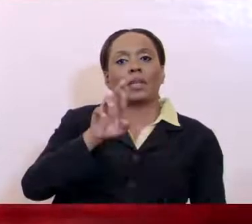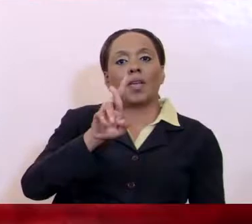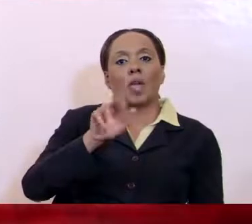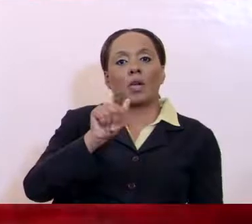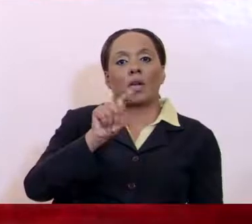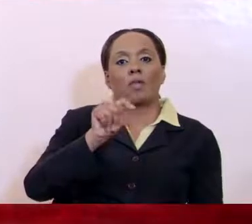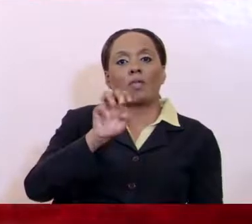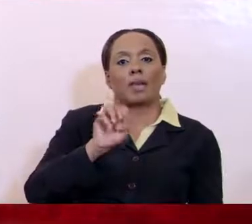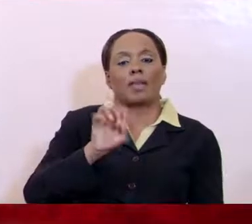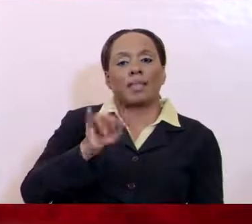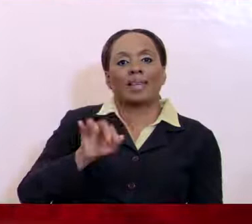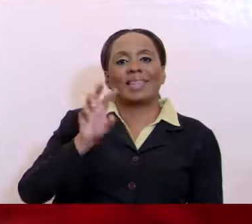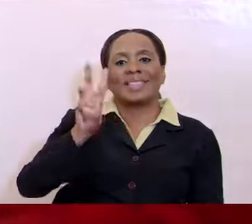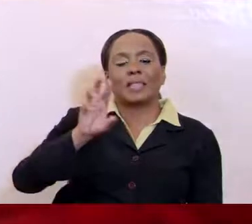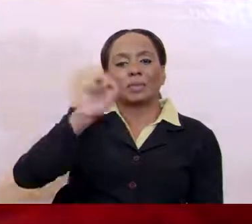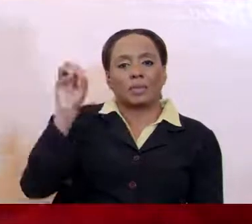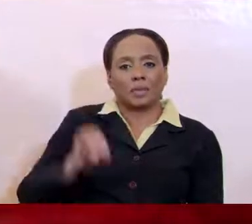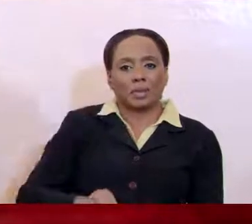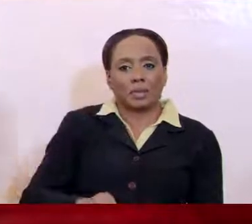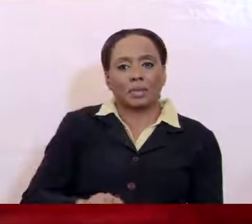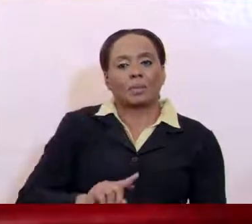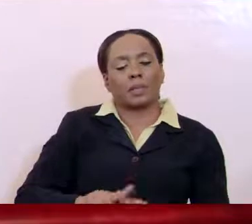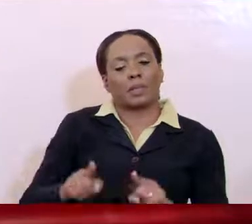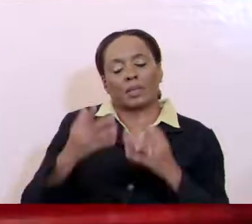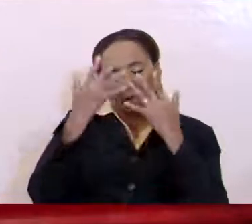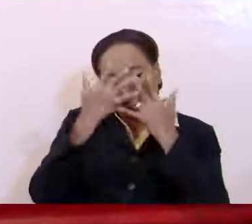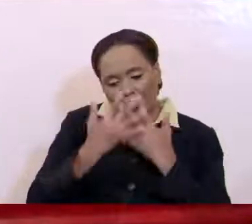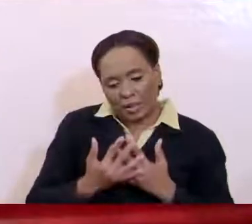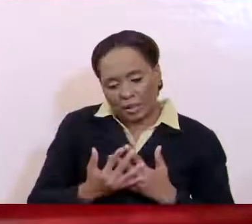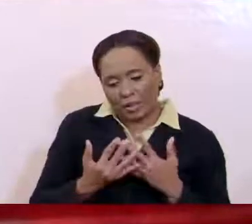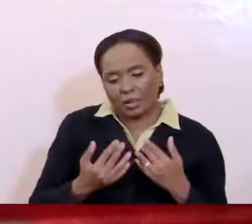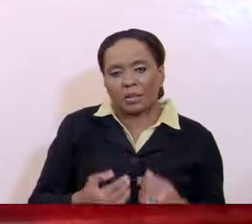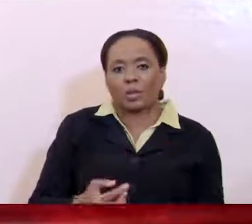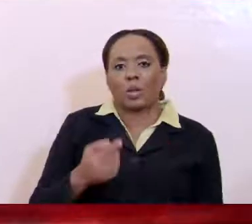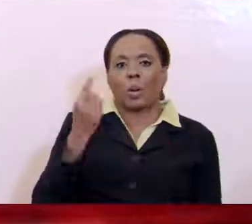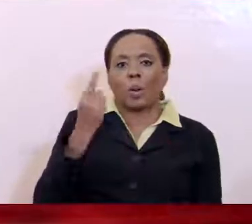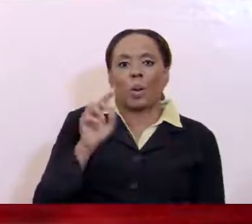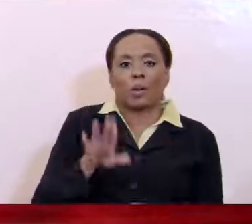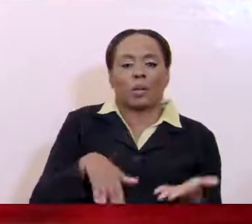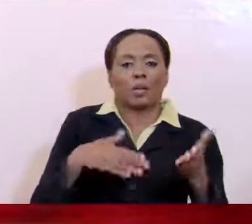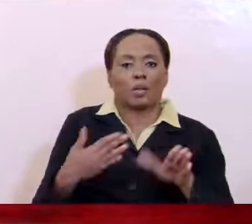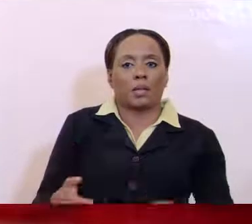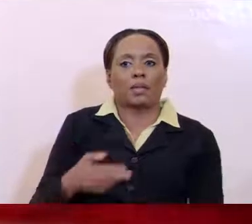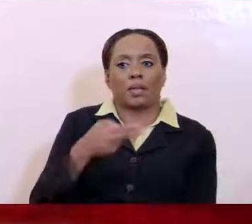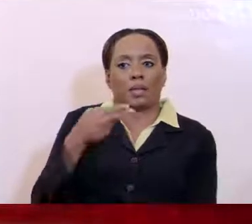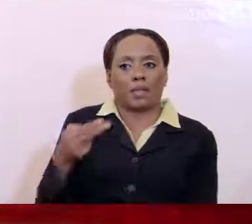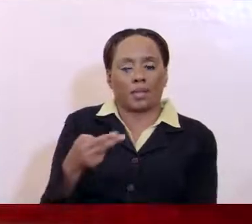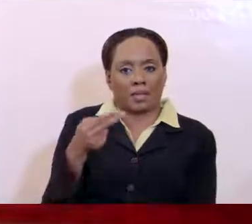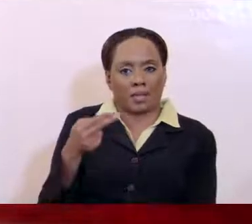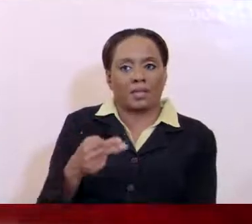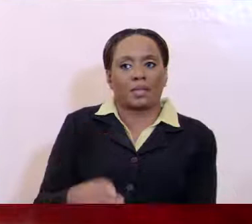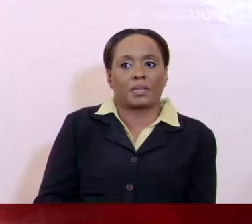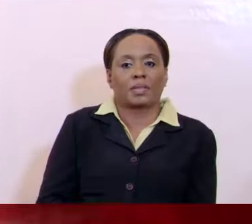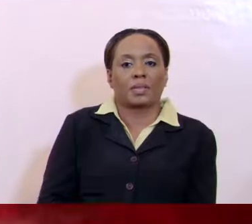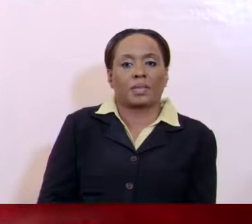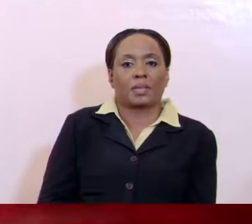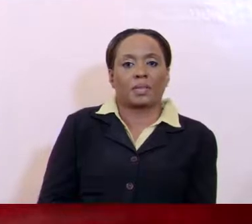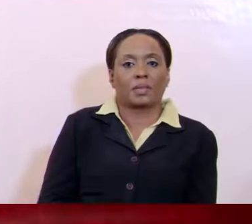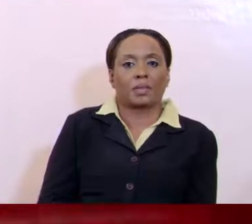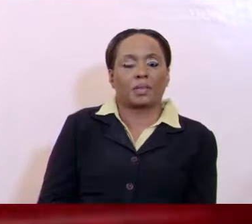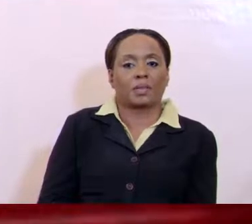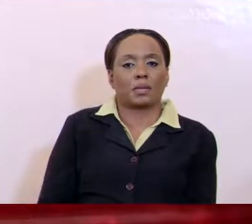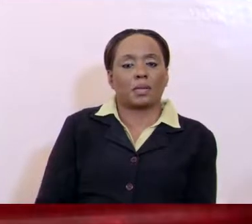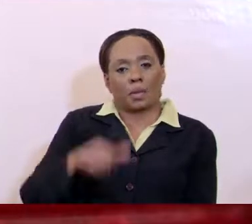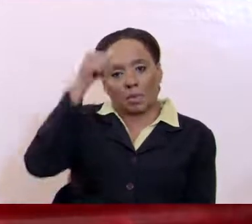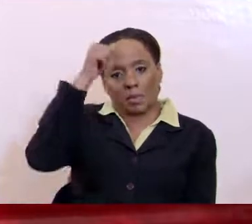Thursday. Sadly, I have to announce that there was one death on Thursday, and that was a death in a 79-year-old